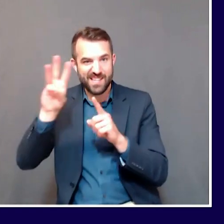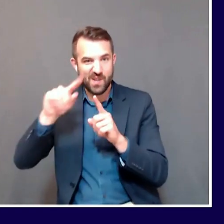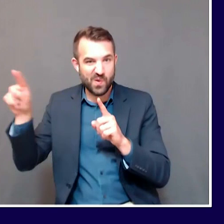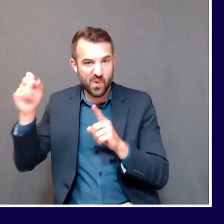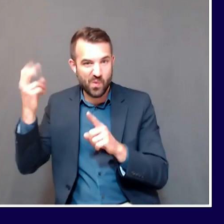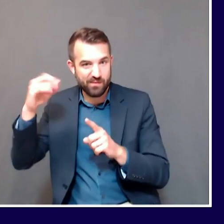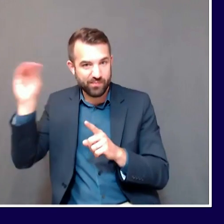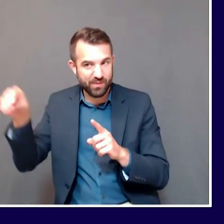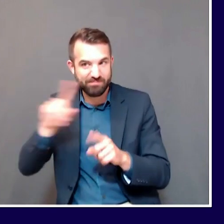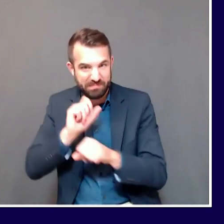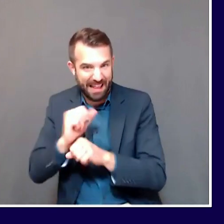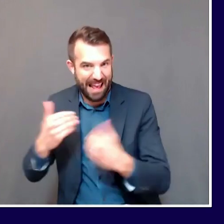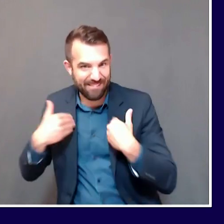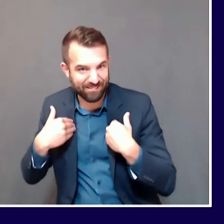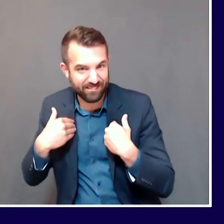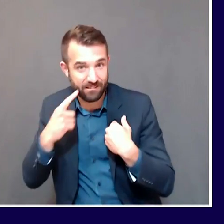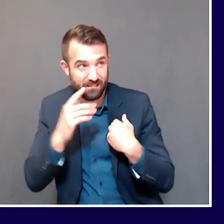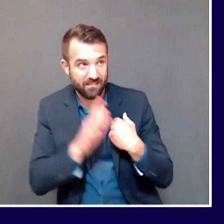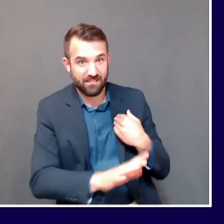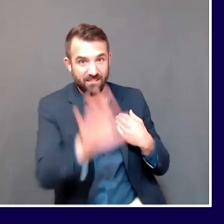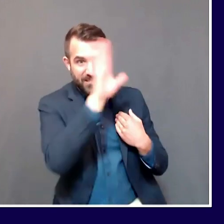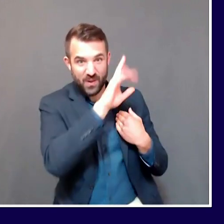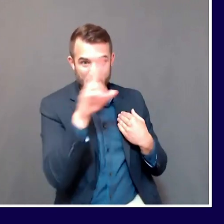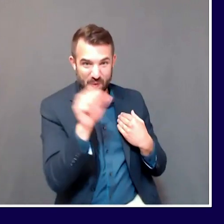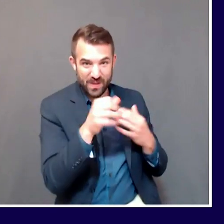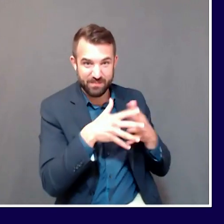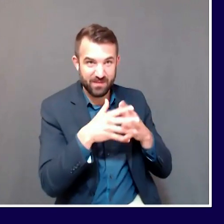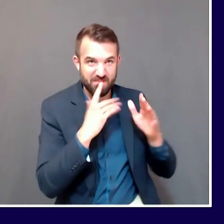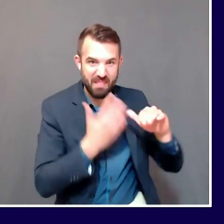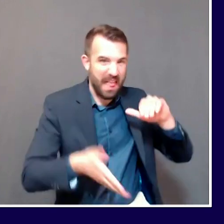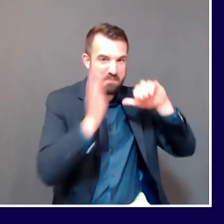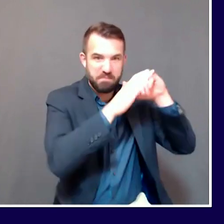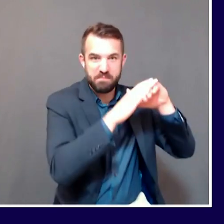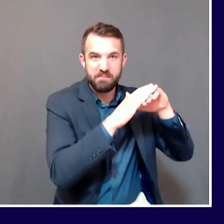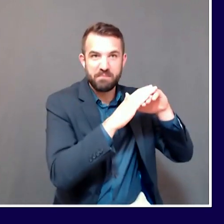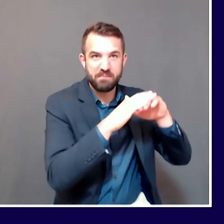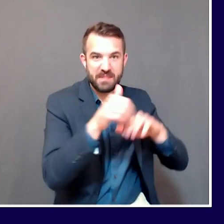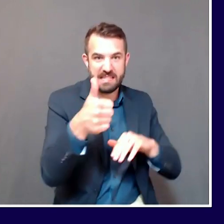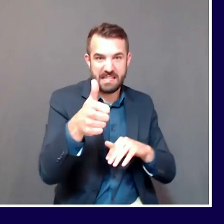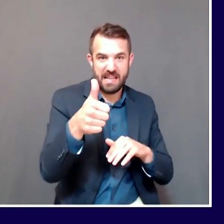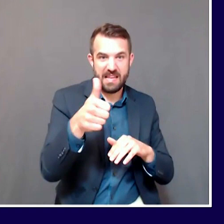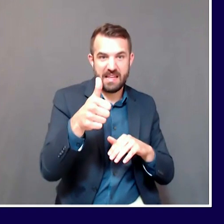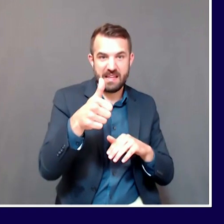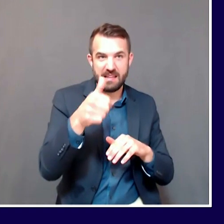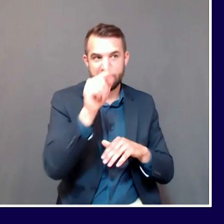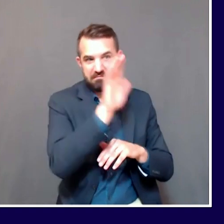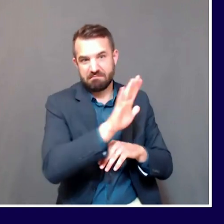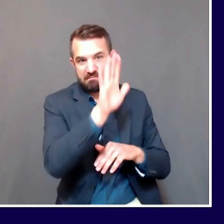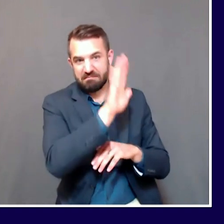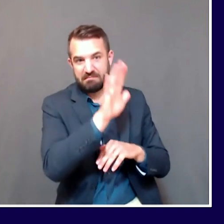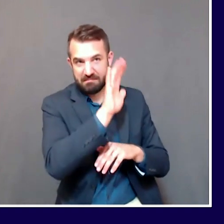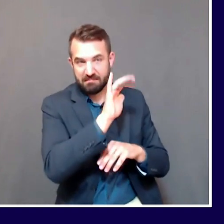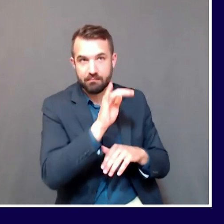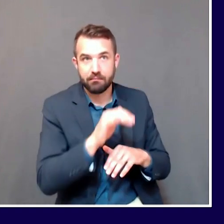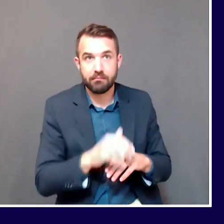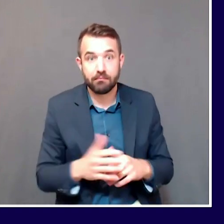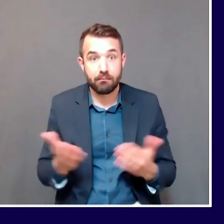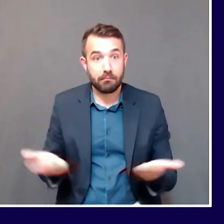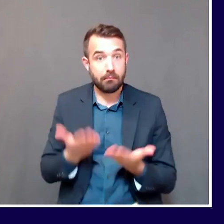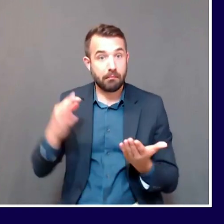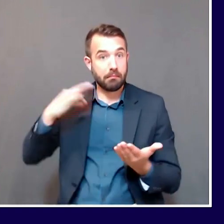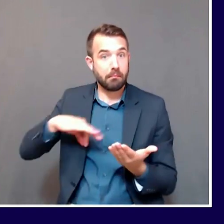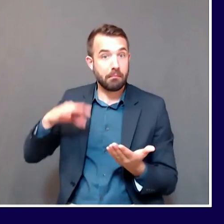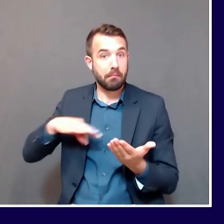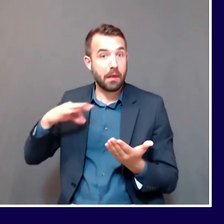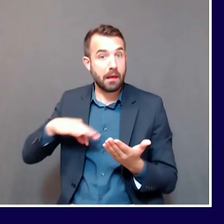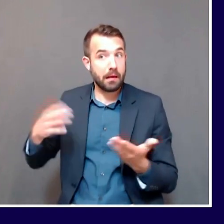Nationwide, that point positivity rate is still in the 10% range. Maine's point positivity rate is getting closer to